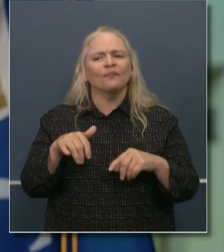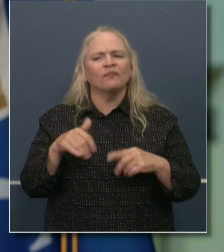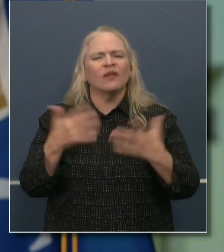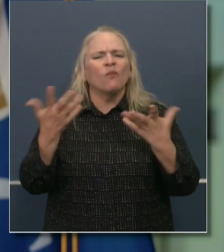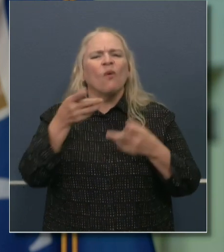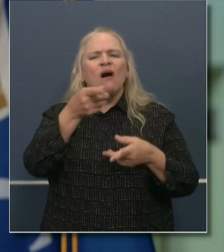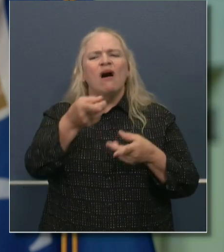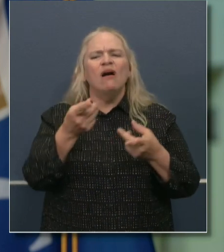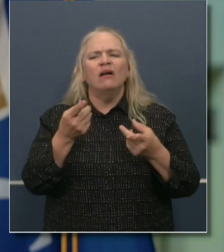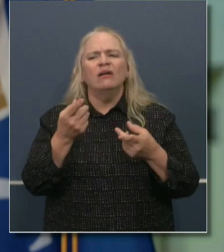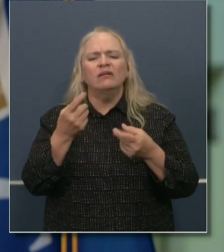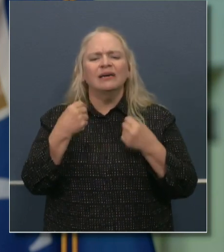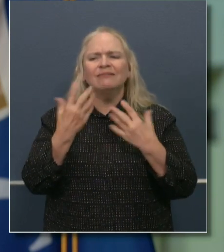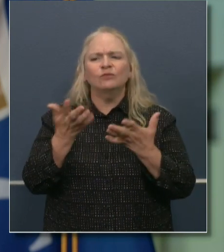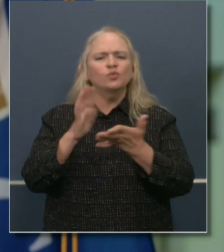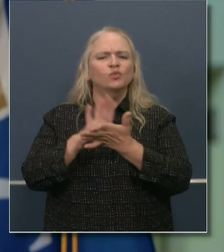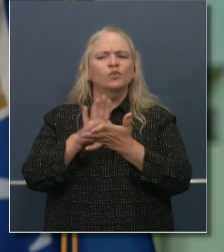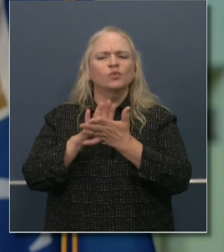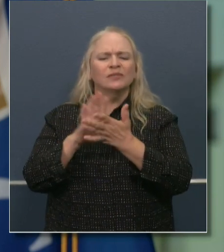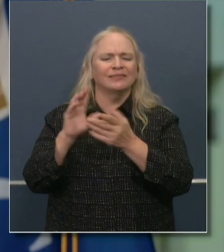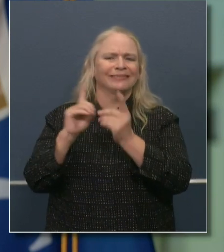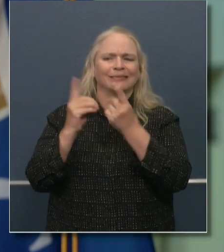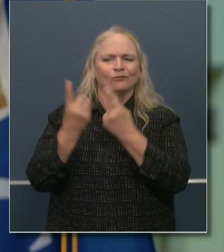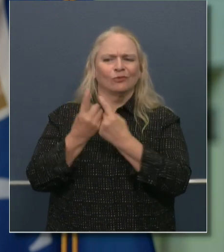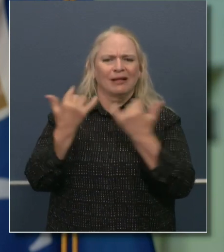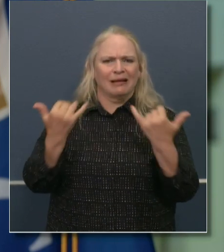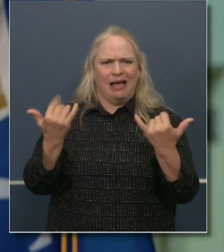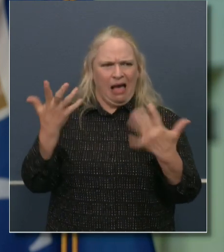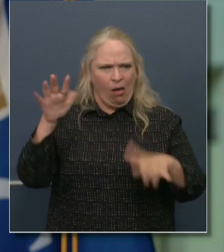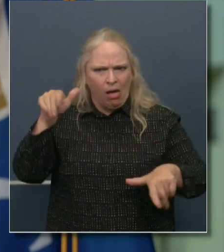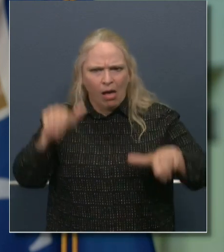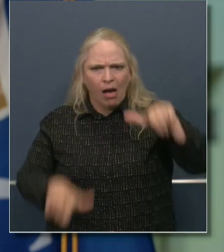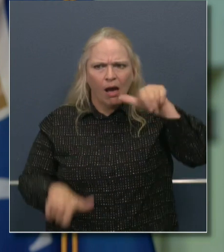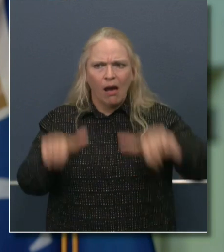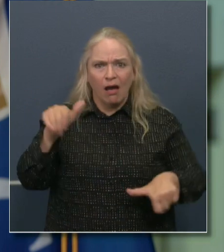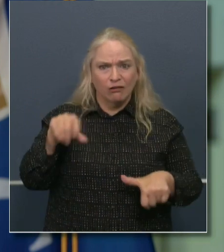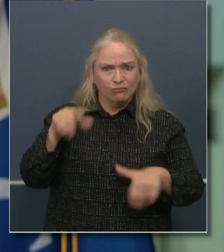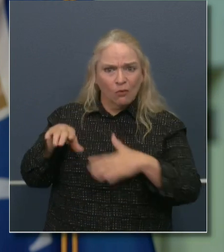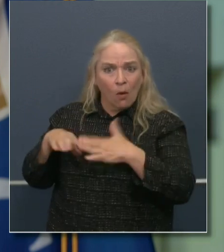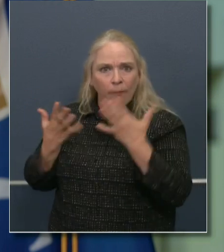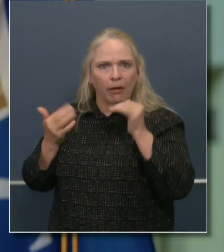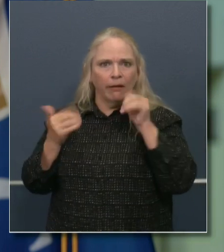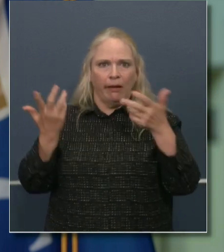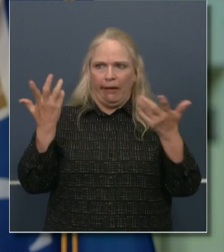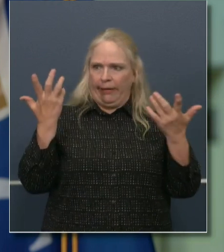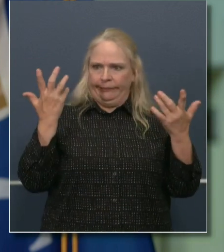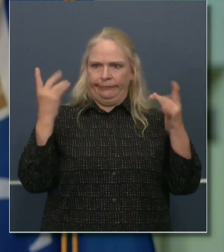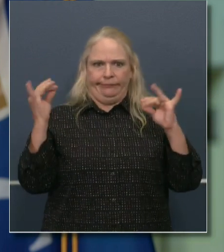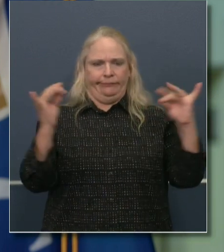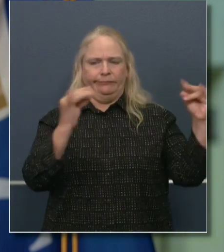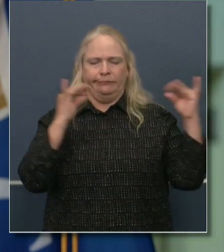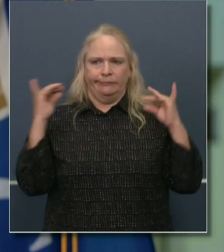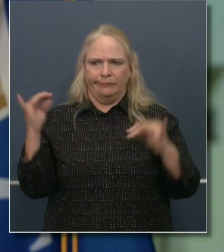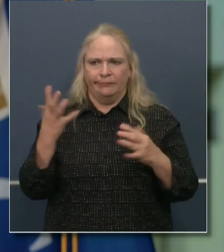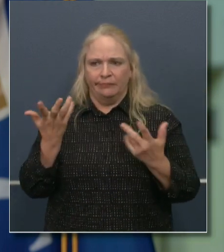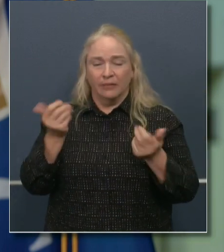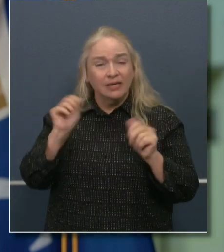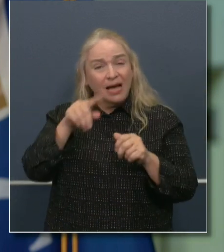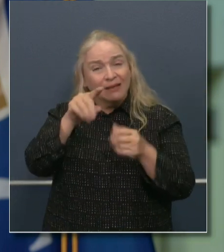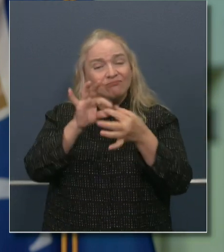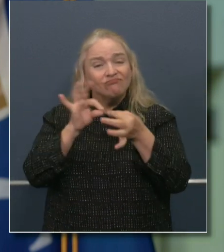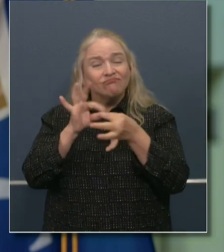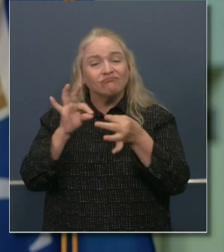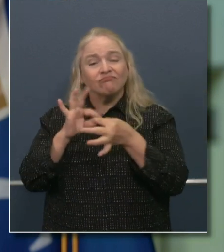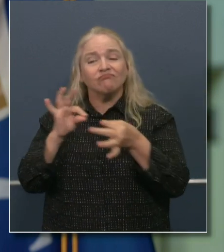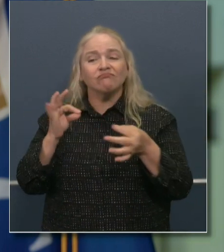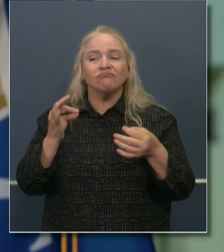giving school districts. It's a real mix right now. It feels like if indoor activities at some of these other places aren't safe, they may not be